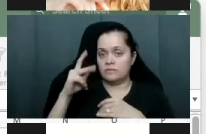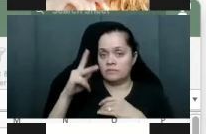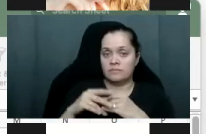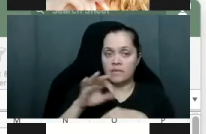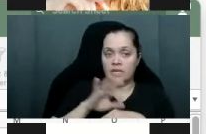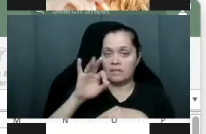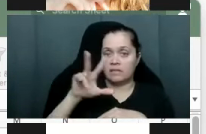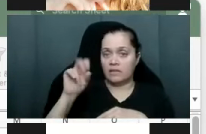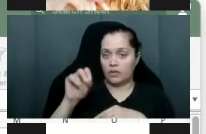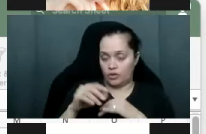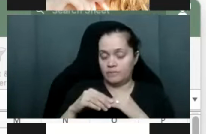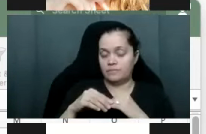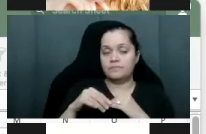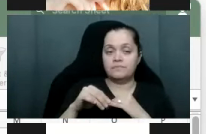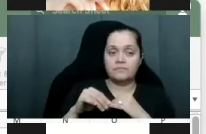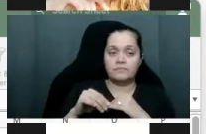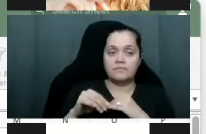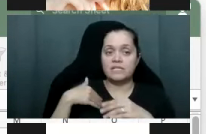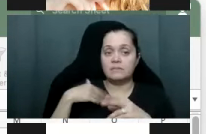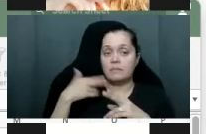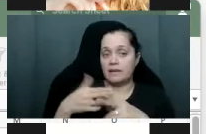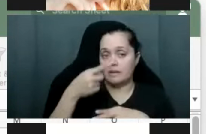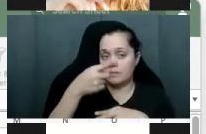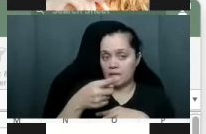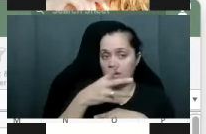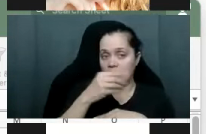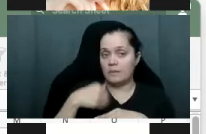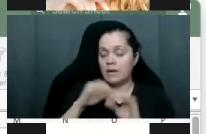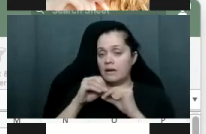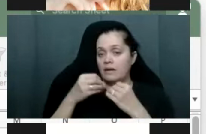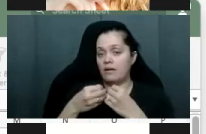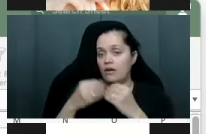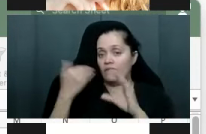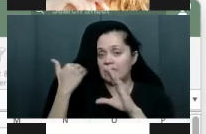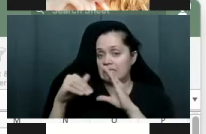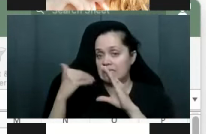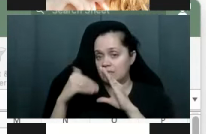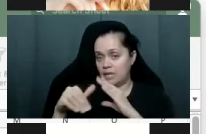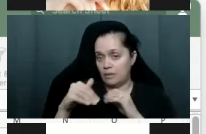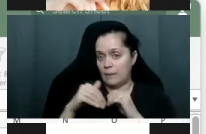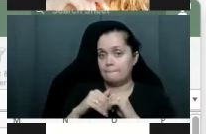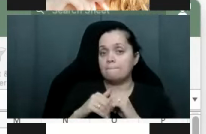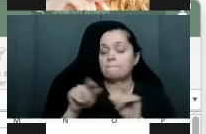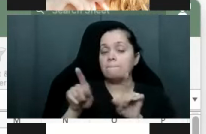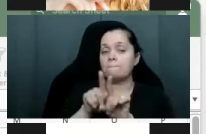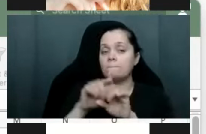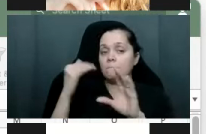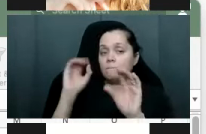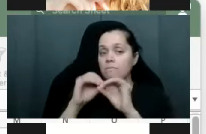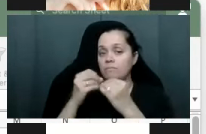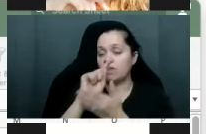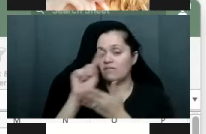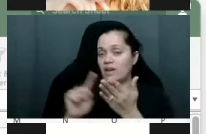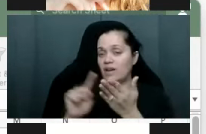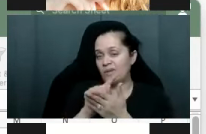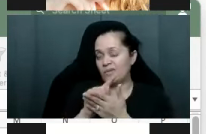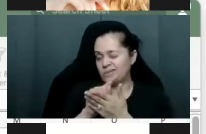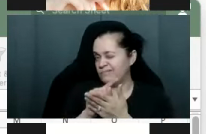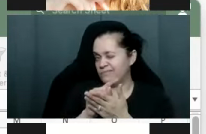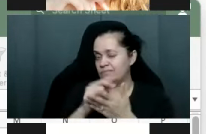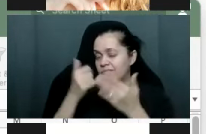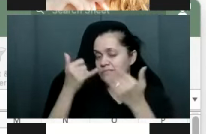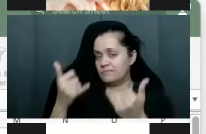9:30. It's got my name there and my office email. It's got my office hours. Now, I'm going to